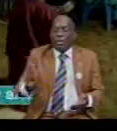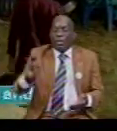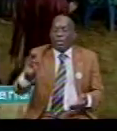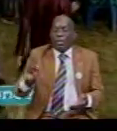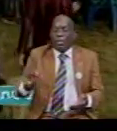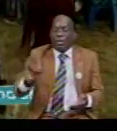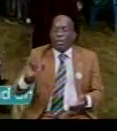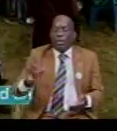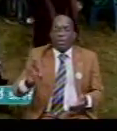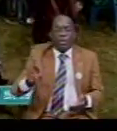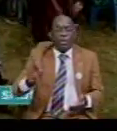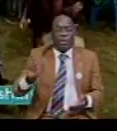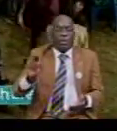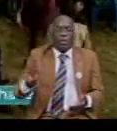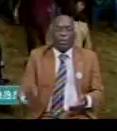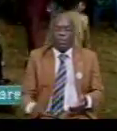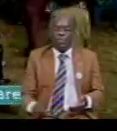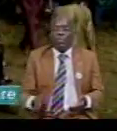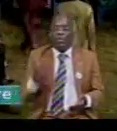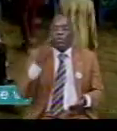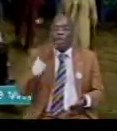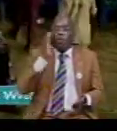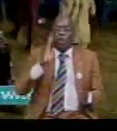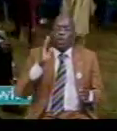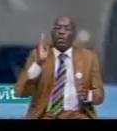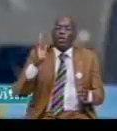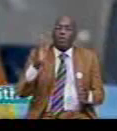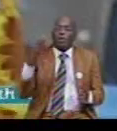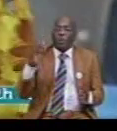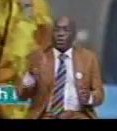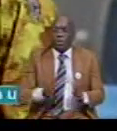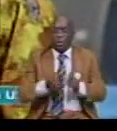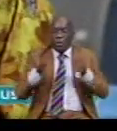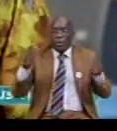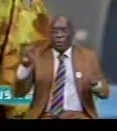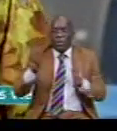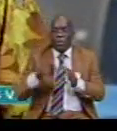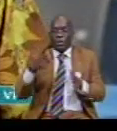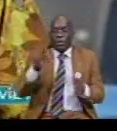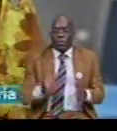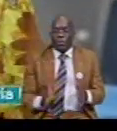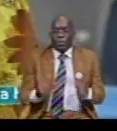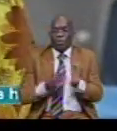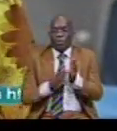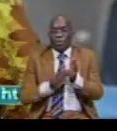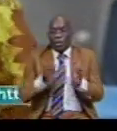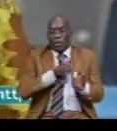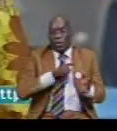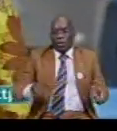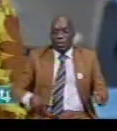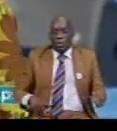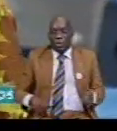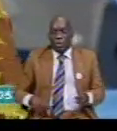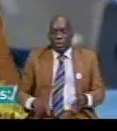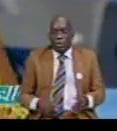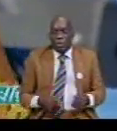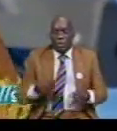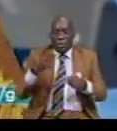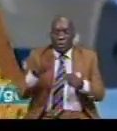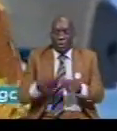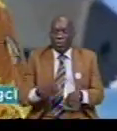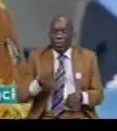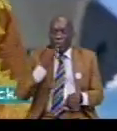going to testify of the greatness of God. Praise the Lord. Oruko mi ni Adeniran